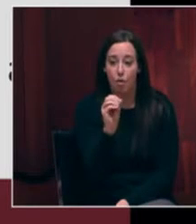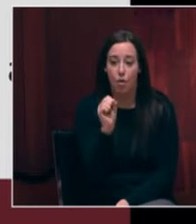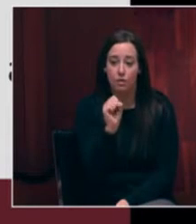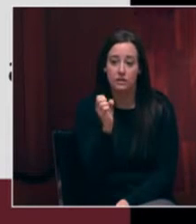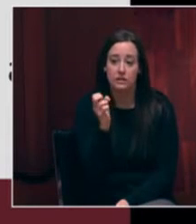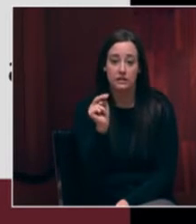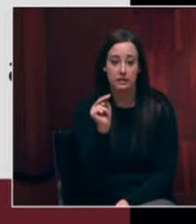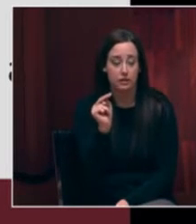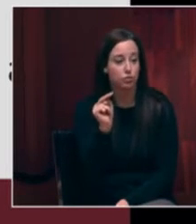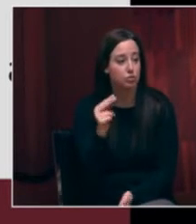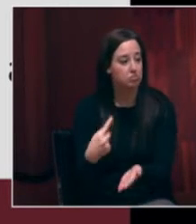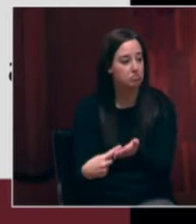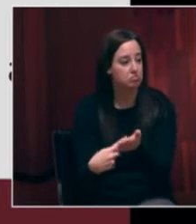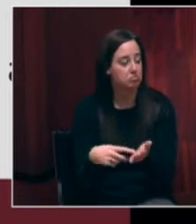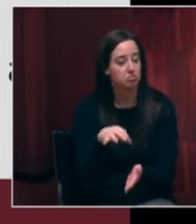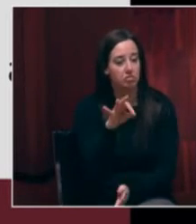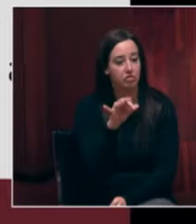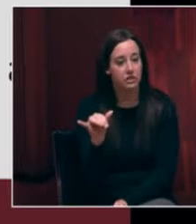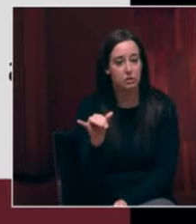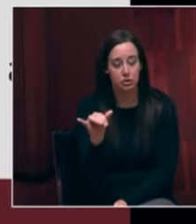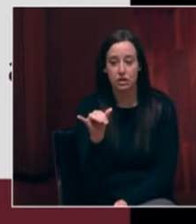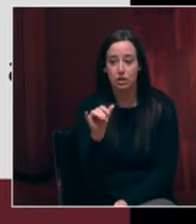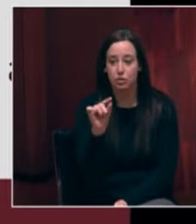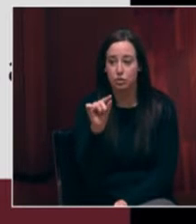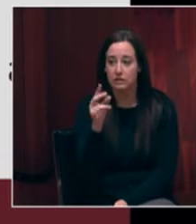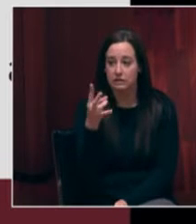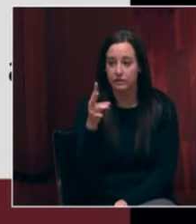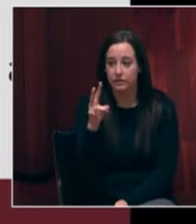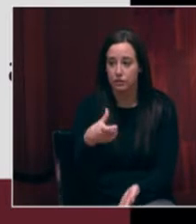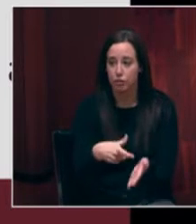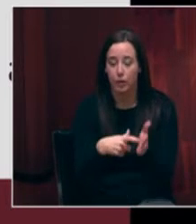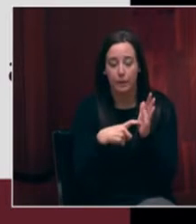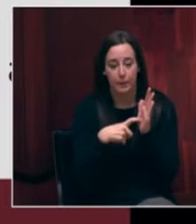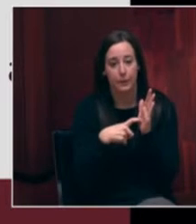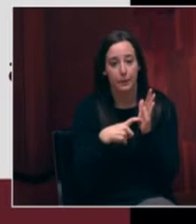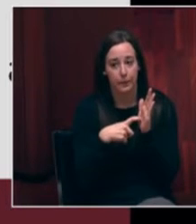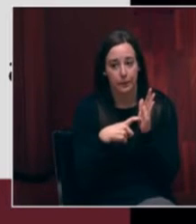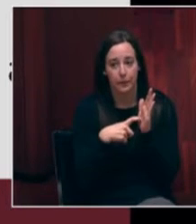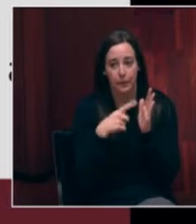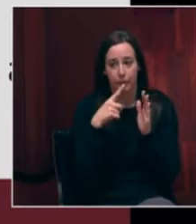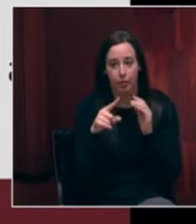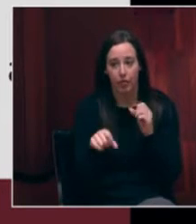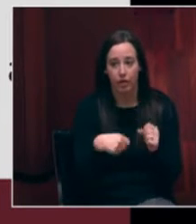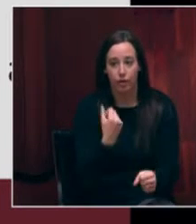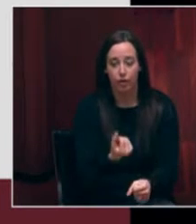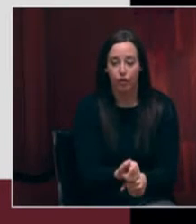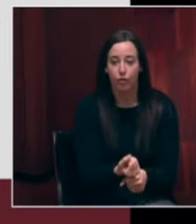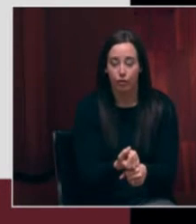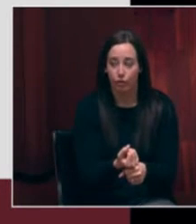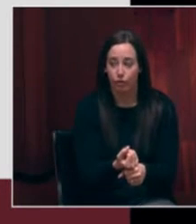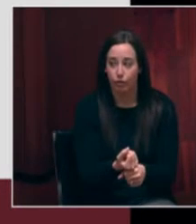fiscal 2017 reporting templates and requirements for this year.